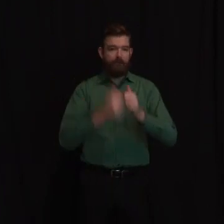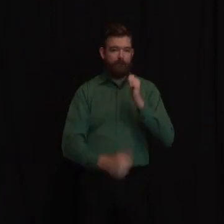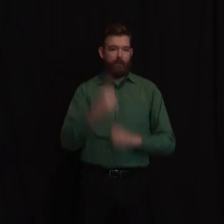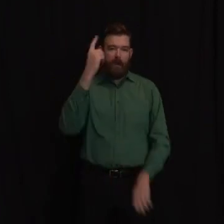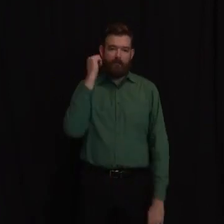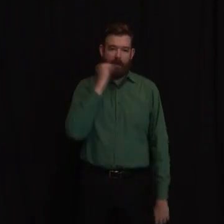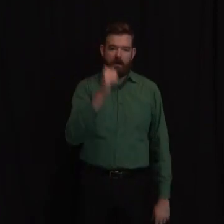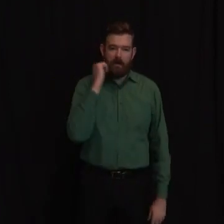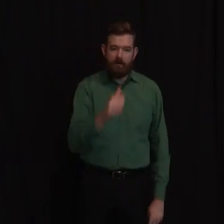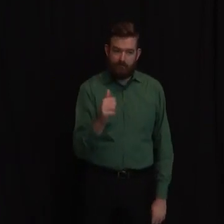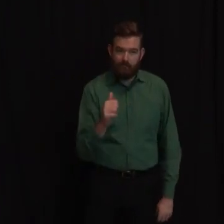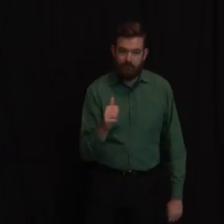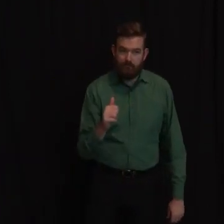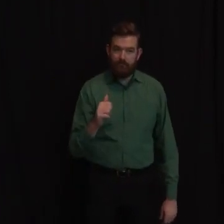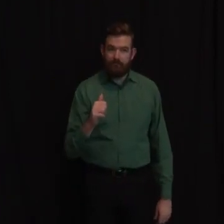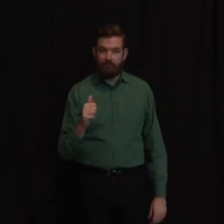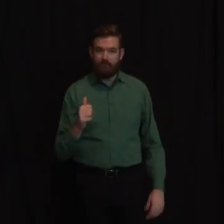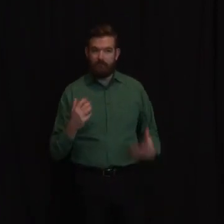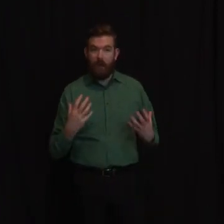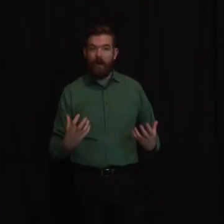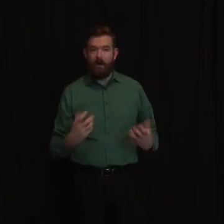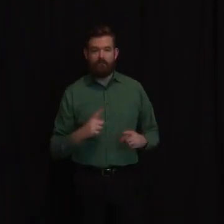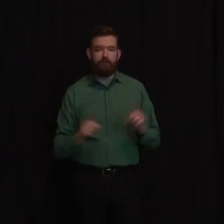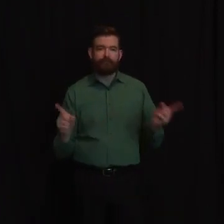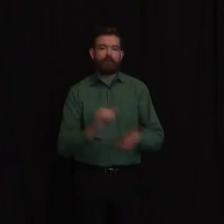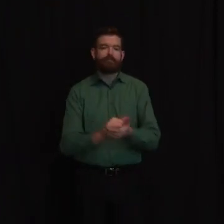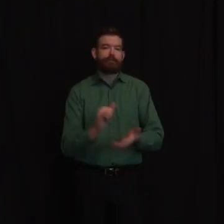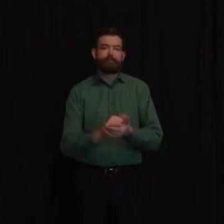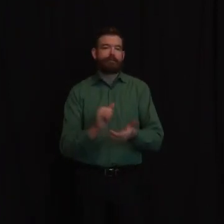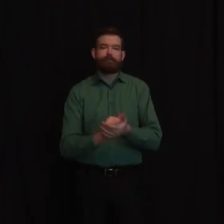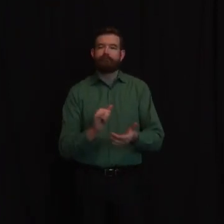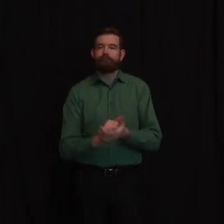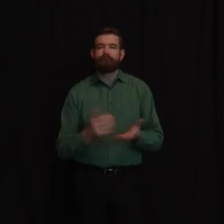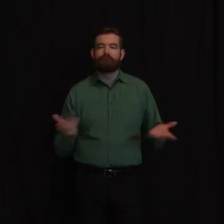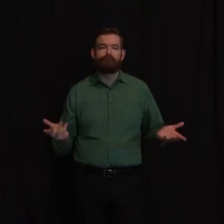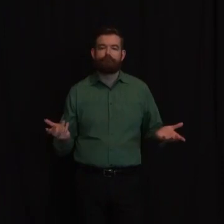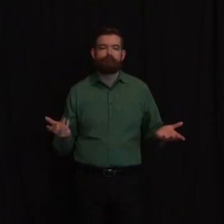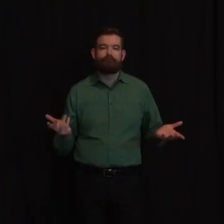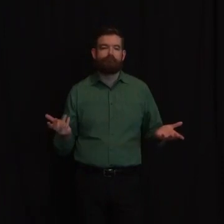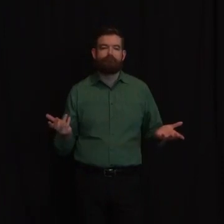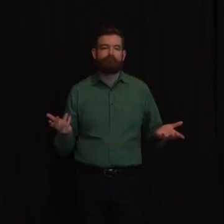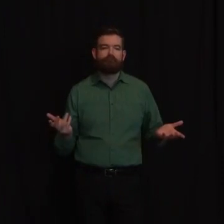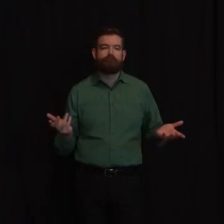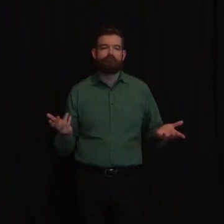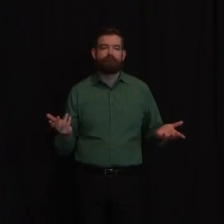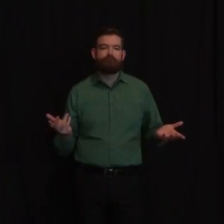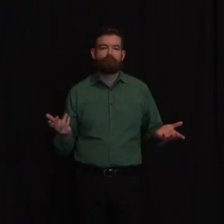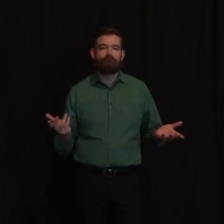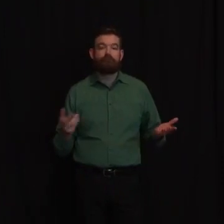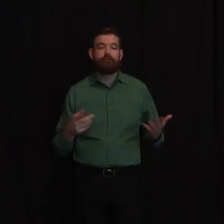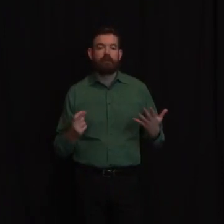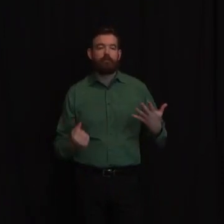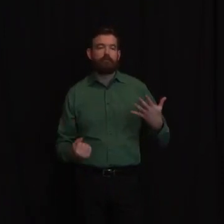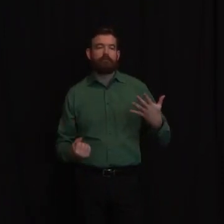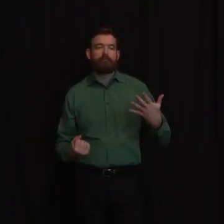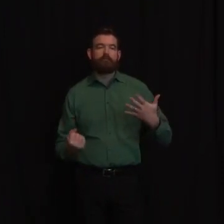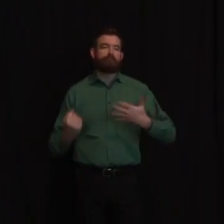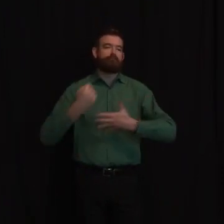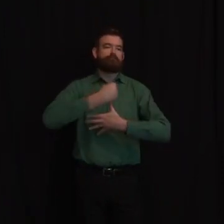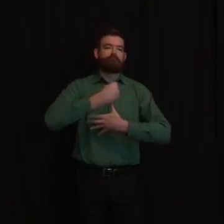and possibly infected. That's just not going to be possible. So basically what we need to do is we need to prioritize, and at the very least we need to have enough